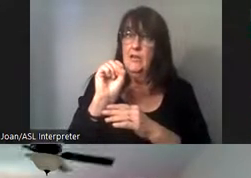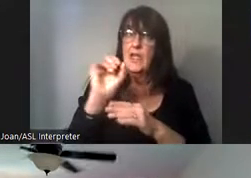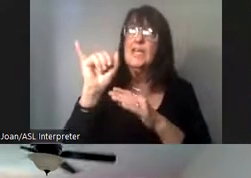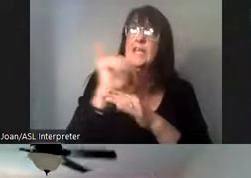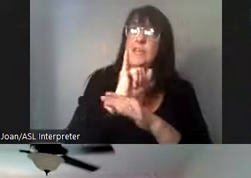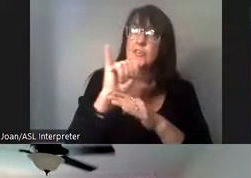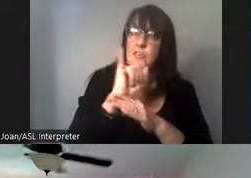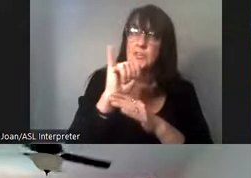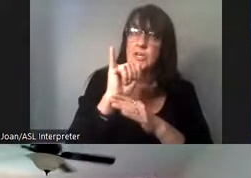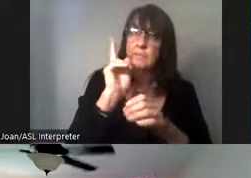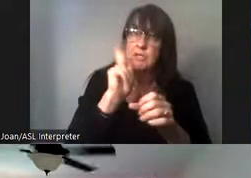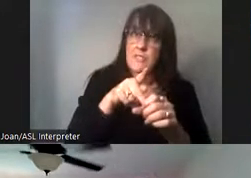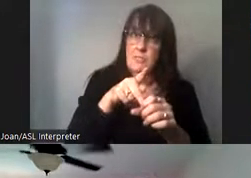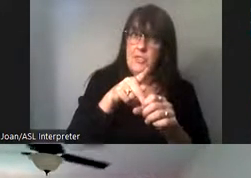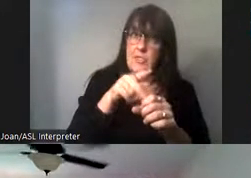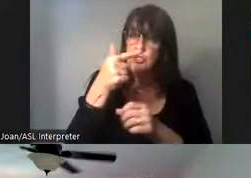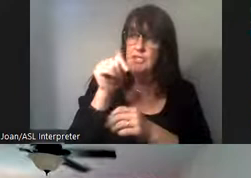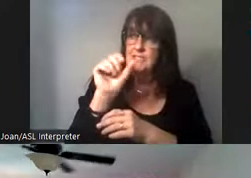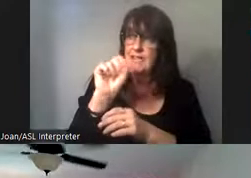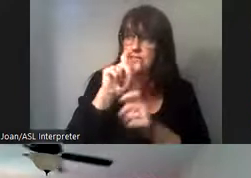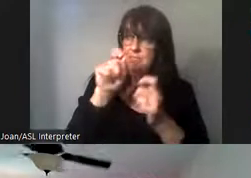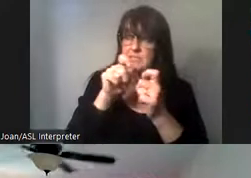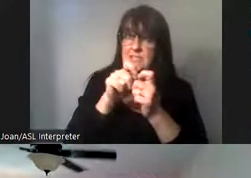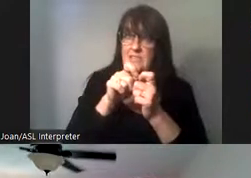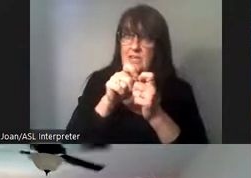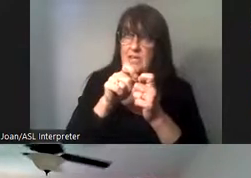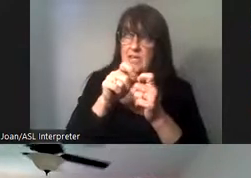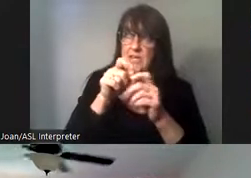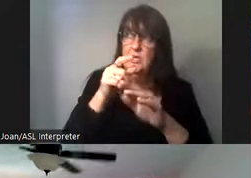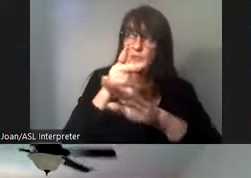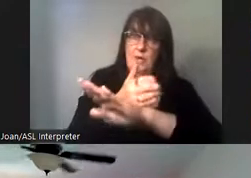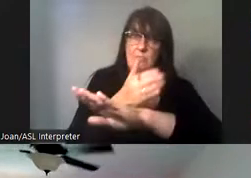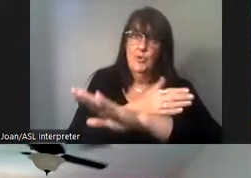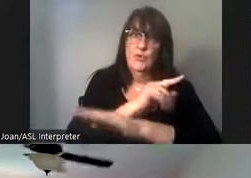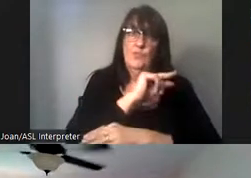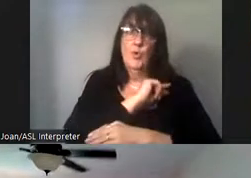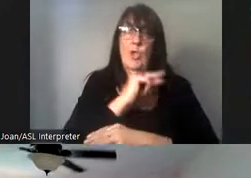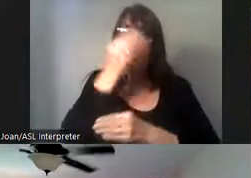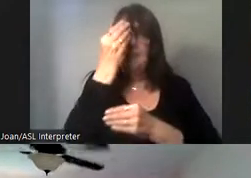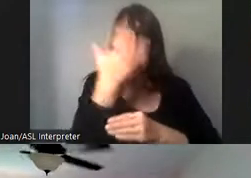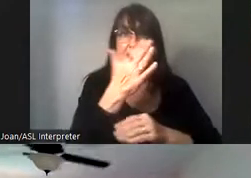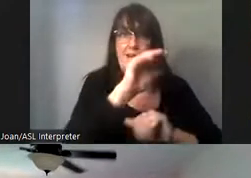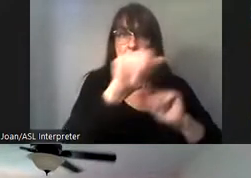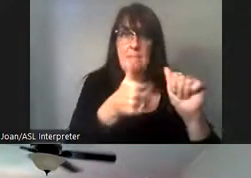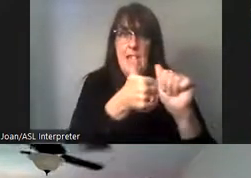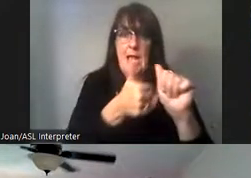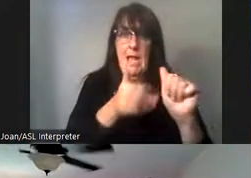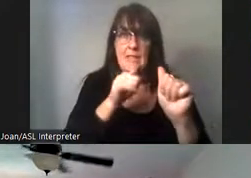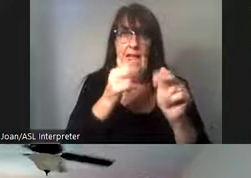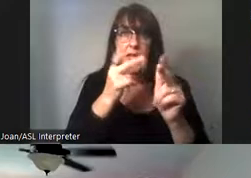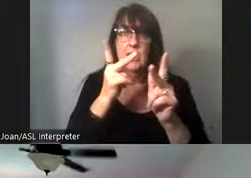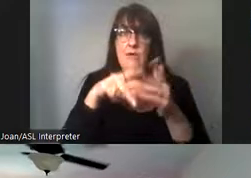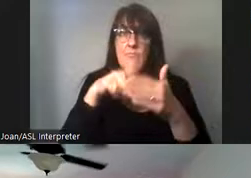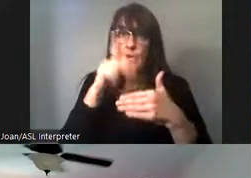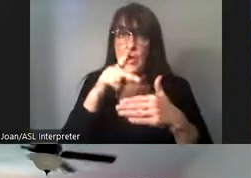participation. GSA has invested a great deal in improving the quality of the data behind its programs. And they have a